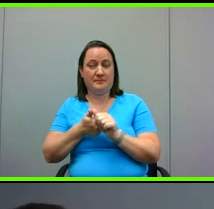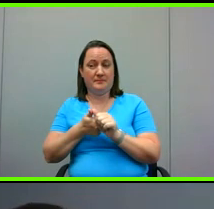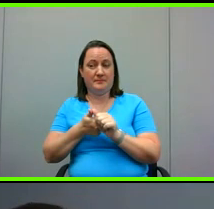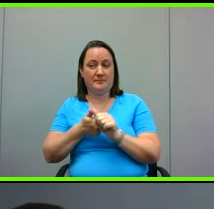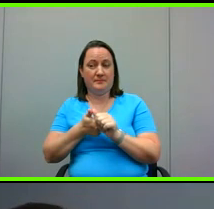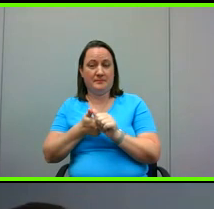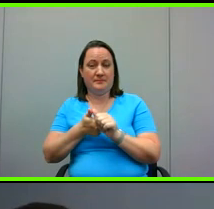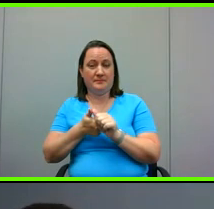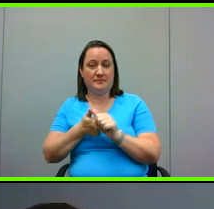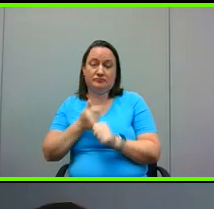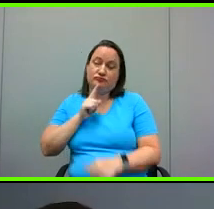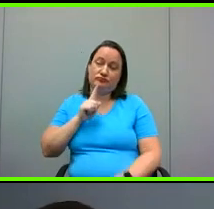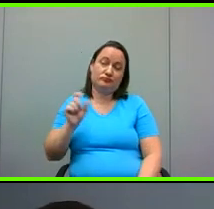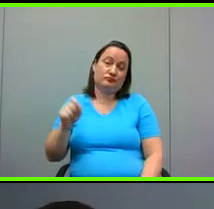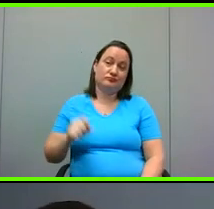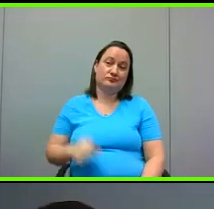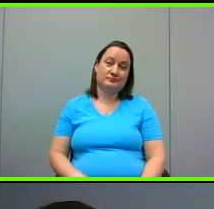Sure, yes.